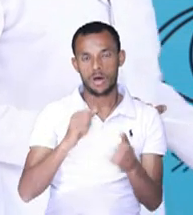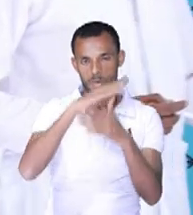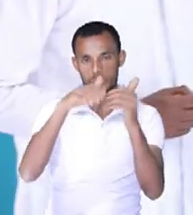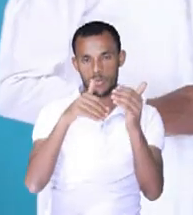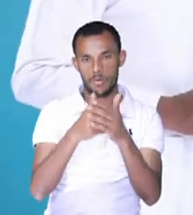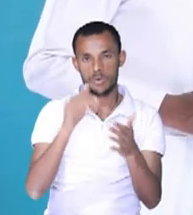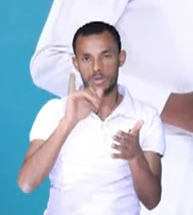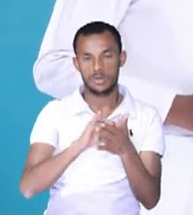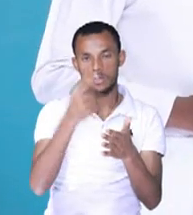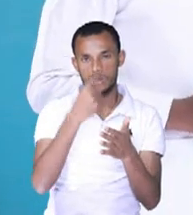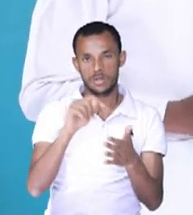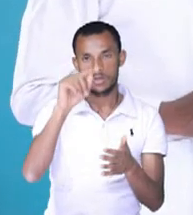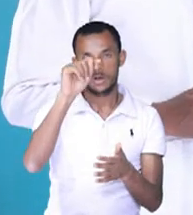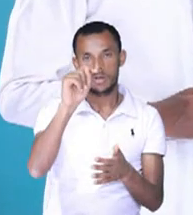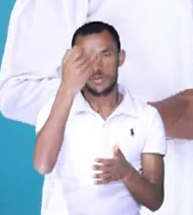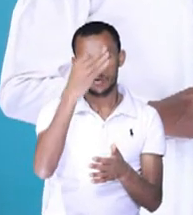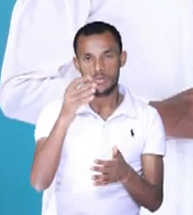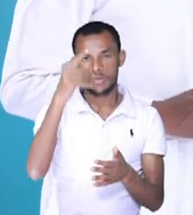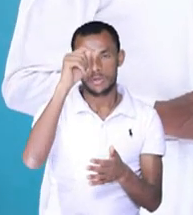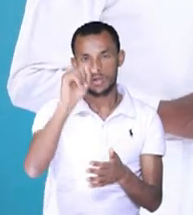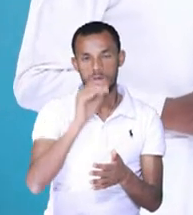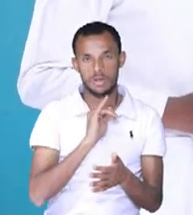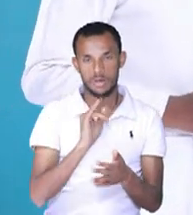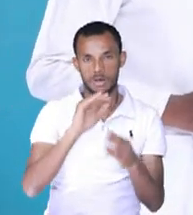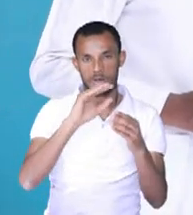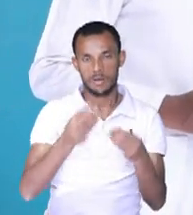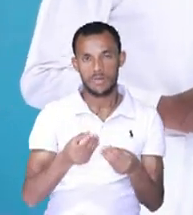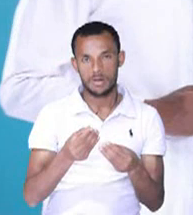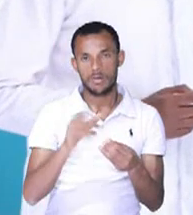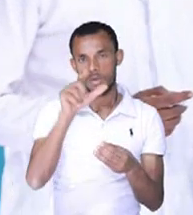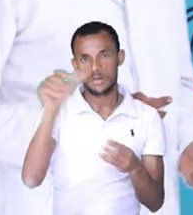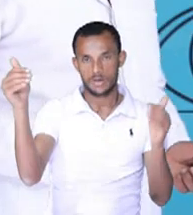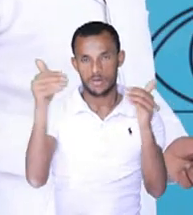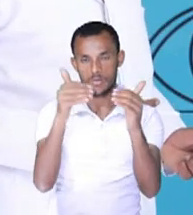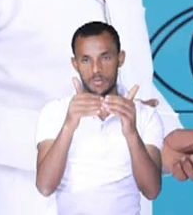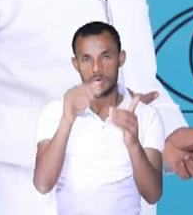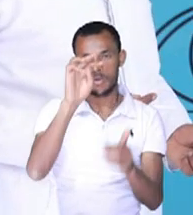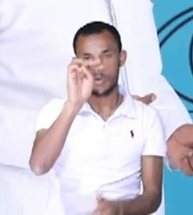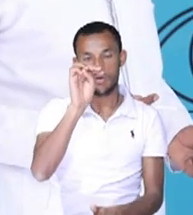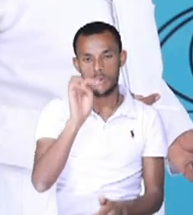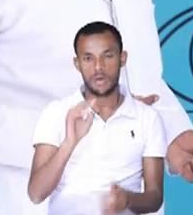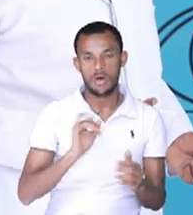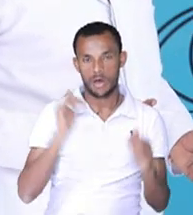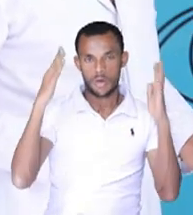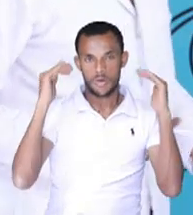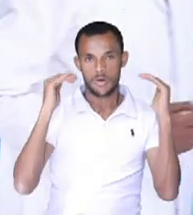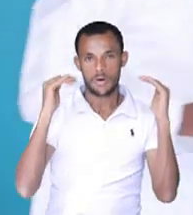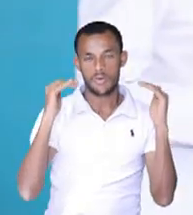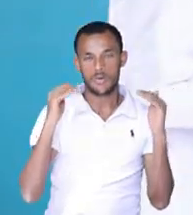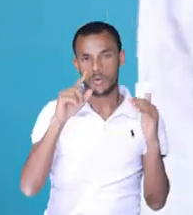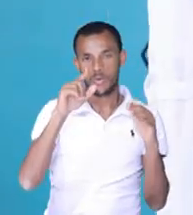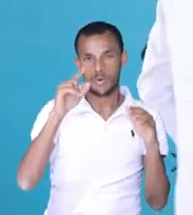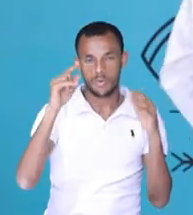that the transpose of a given matrix always is equal to M. I hope you do